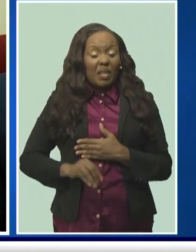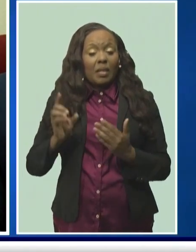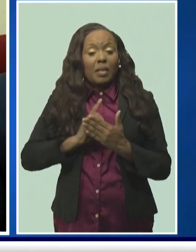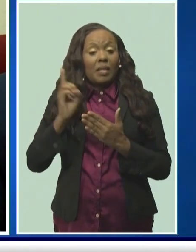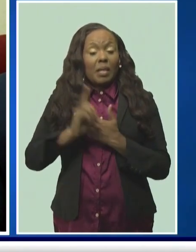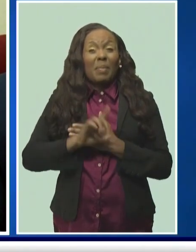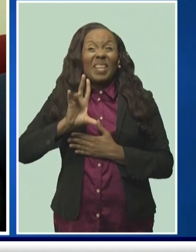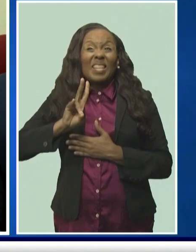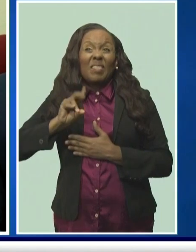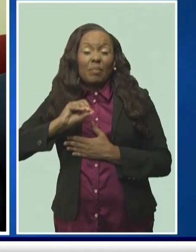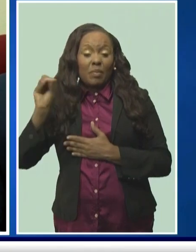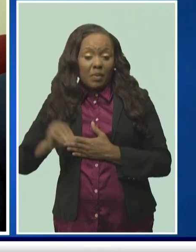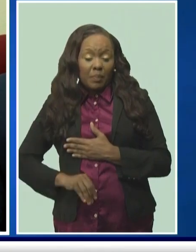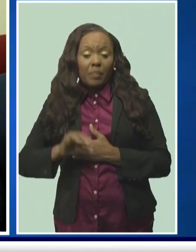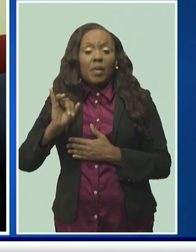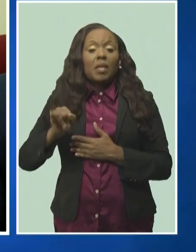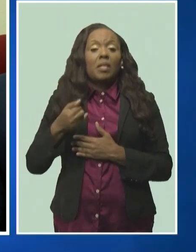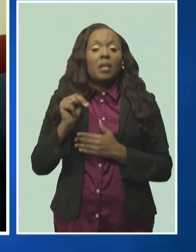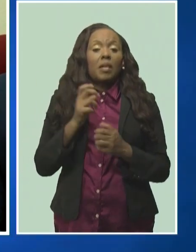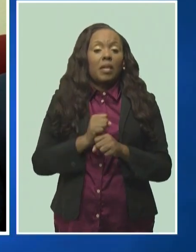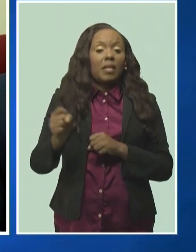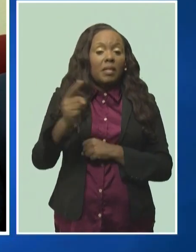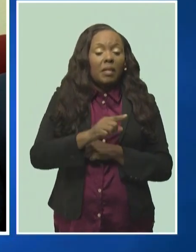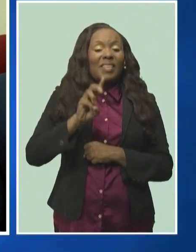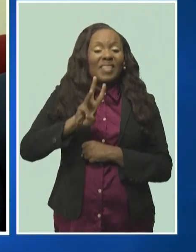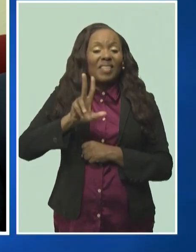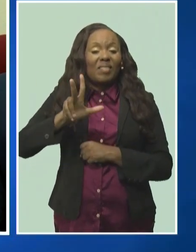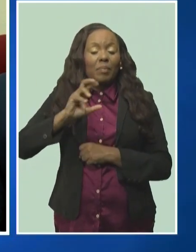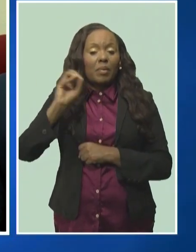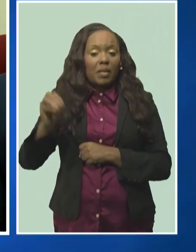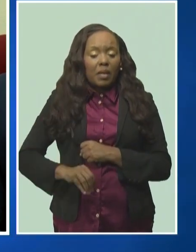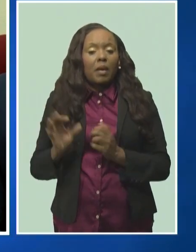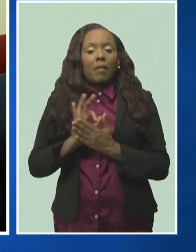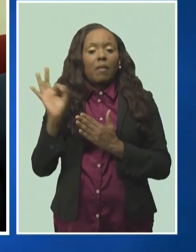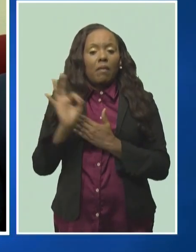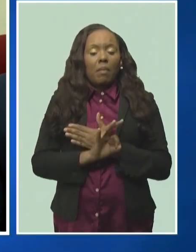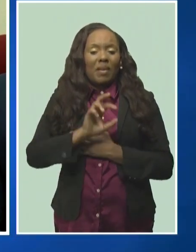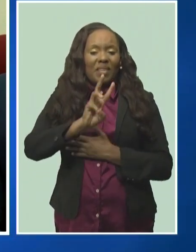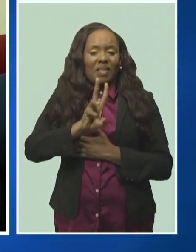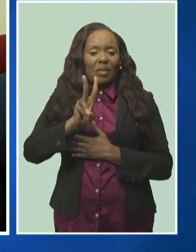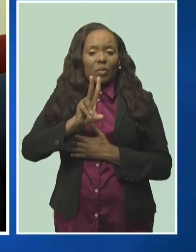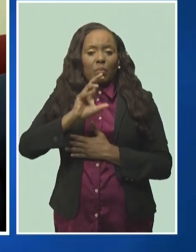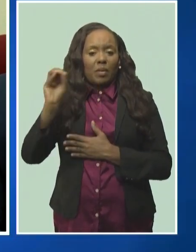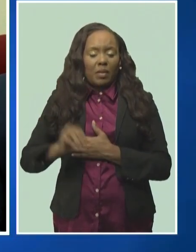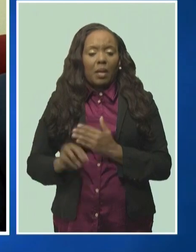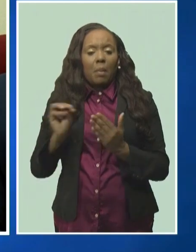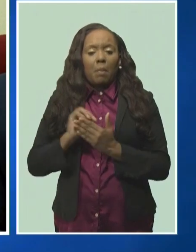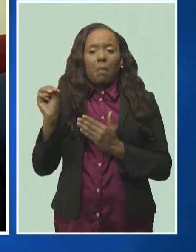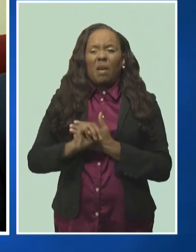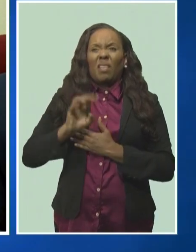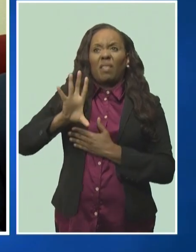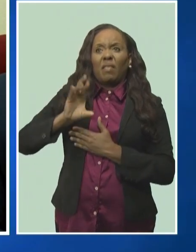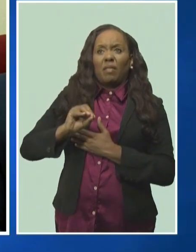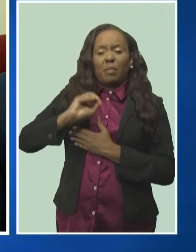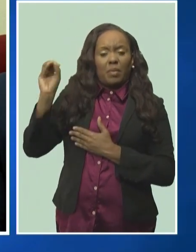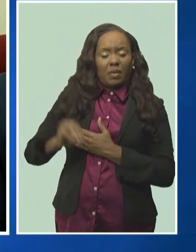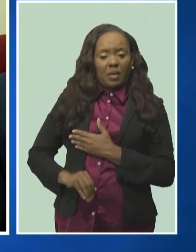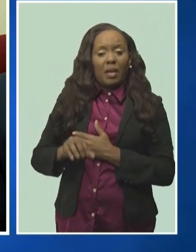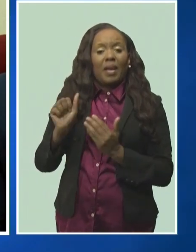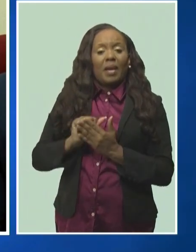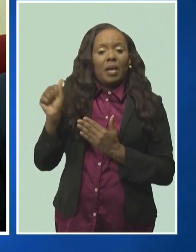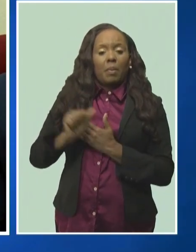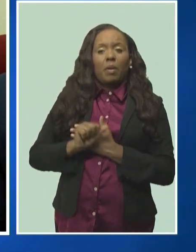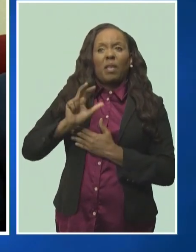70%, January next year, 63%, February, 62%, March, 50%, and